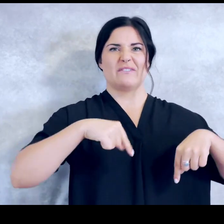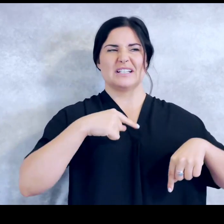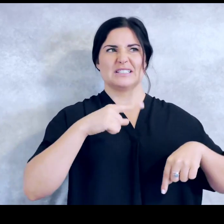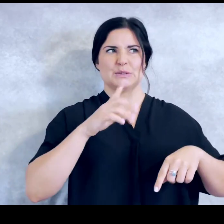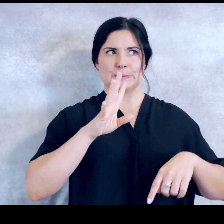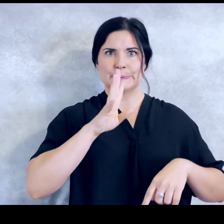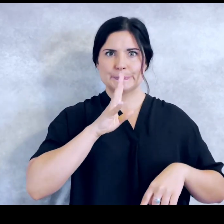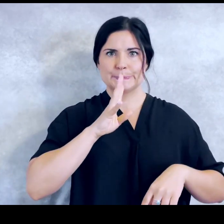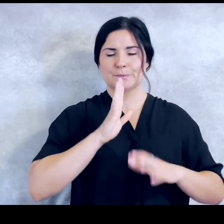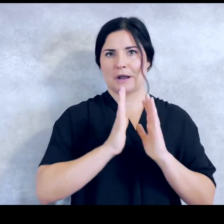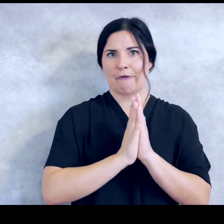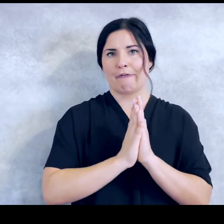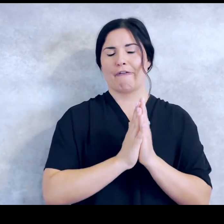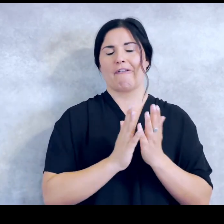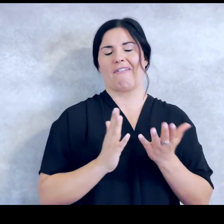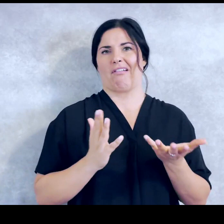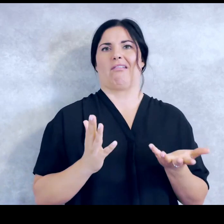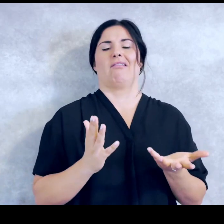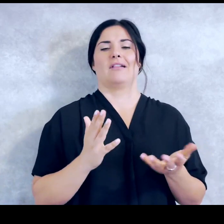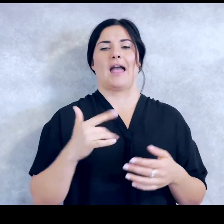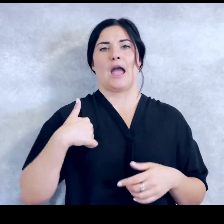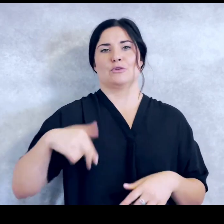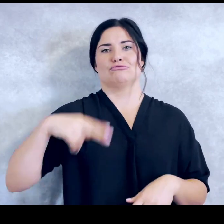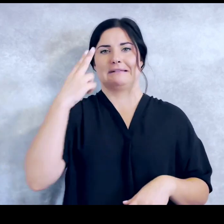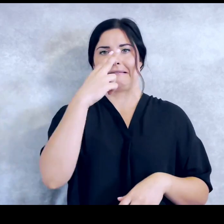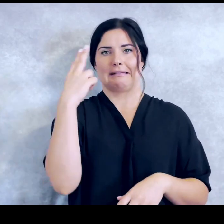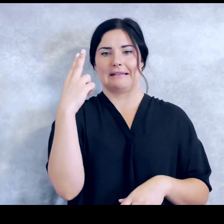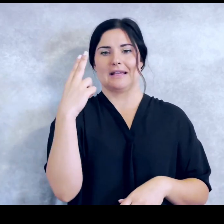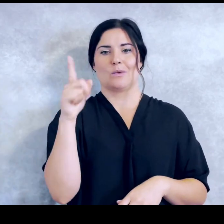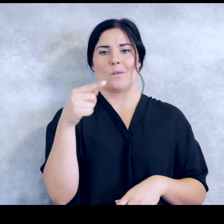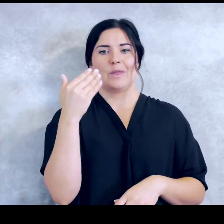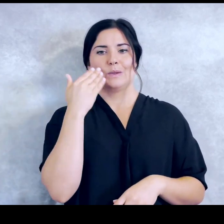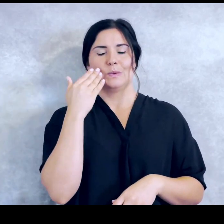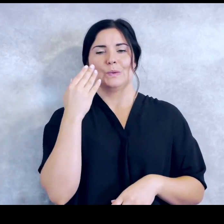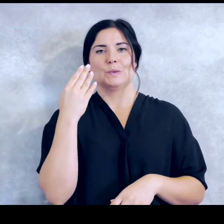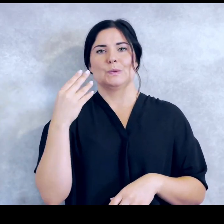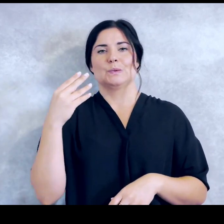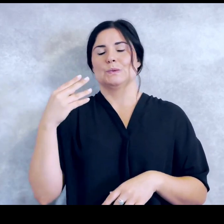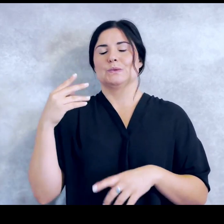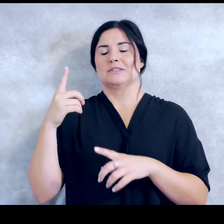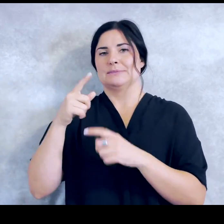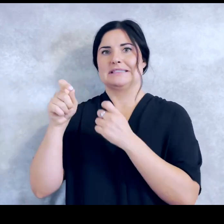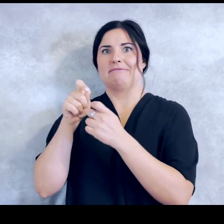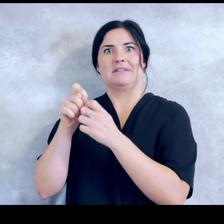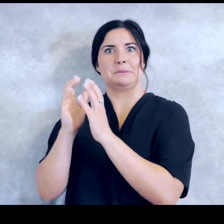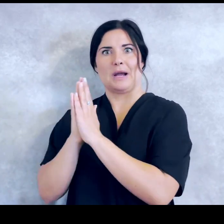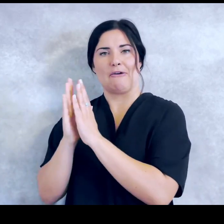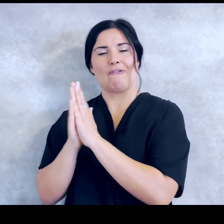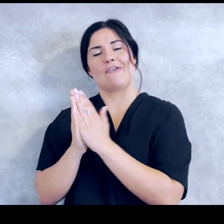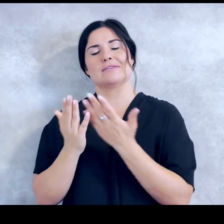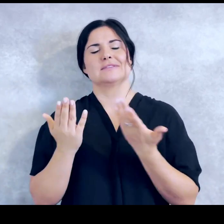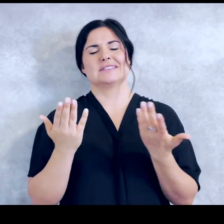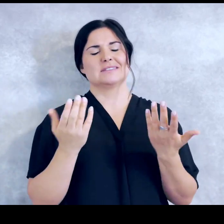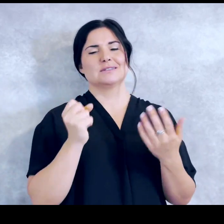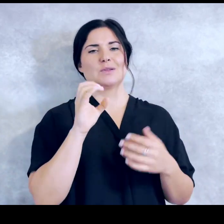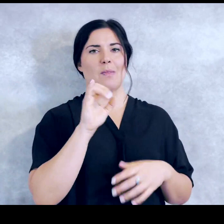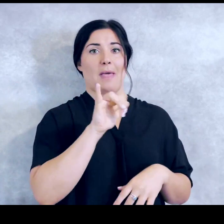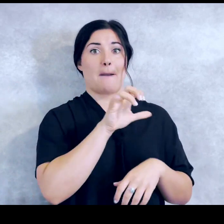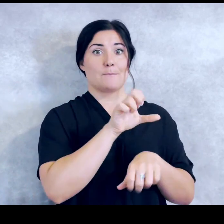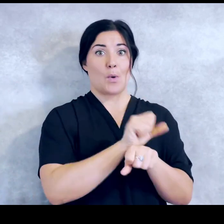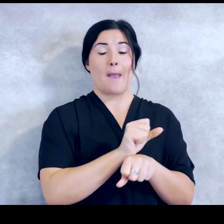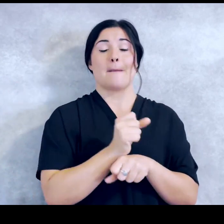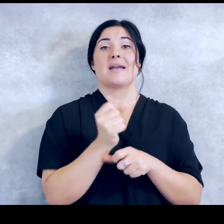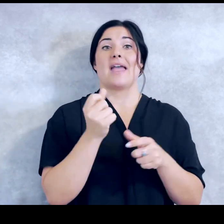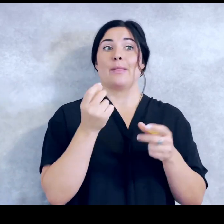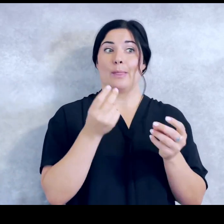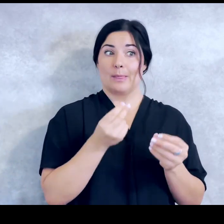pray out loud back then, because I was raised Catholic, and so I only knew Hail Mary and Our Father. So I went in that